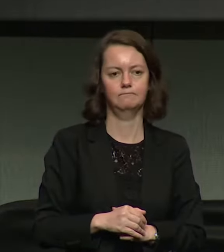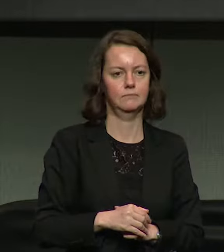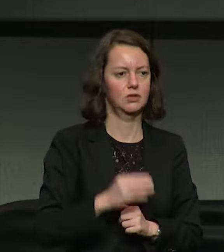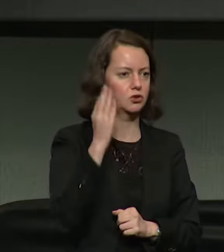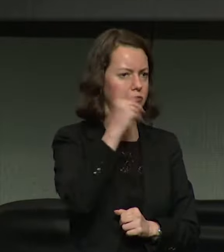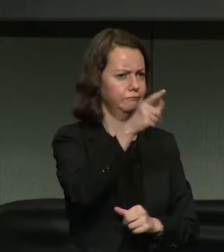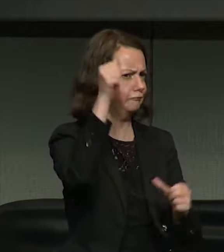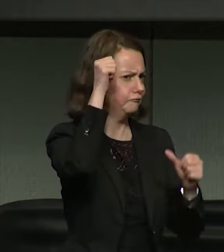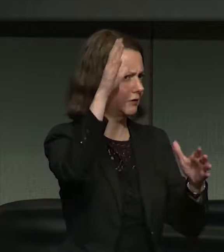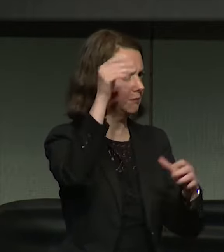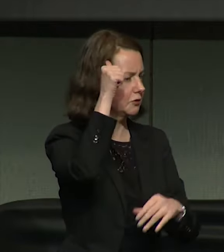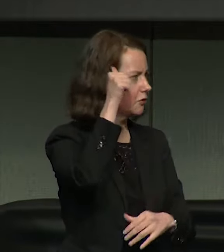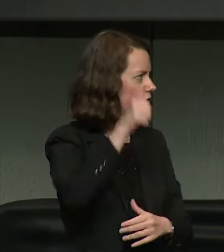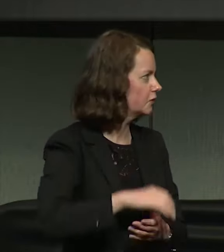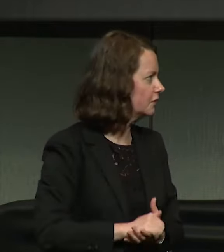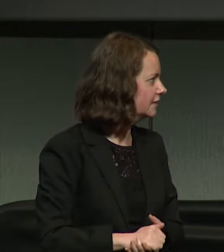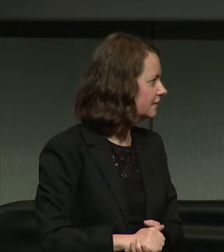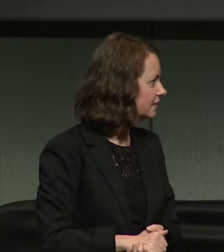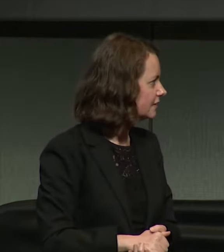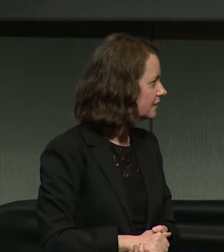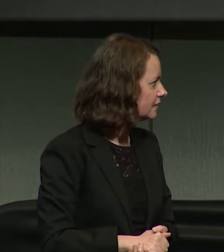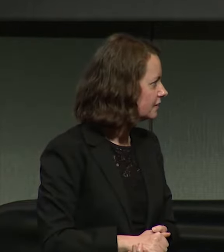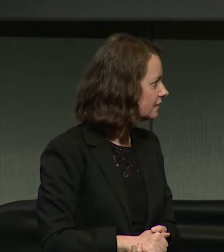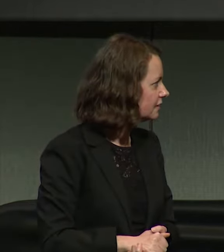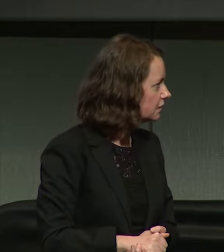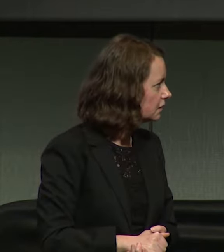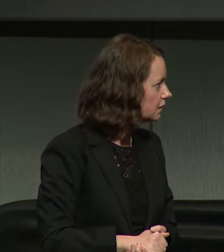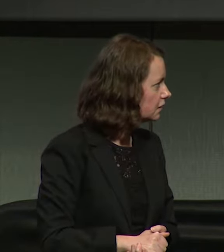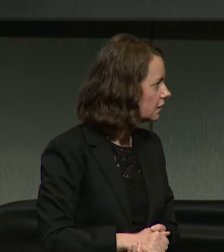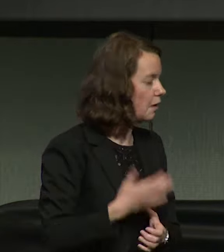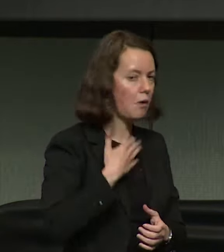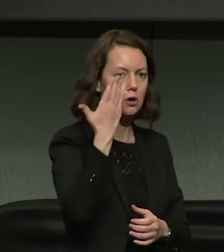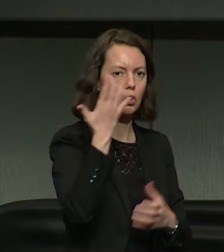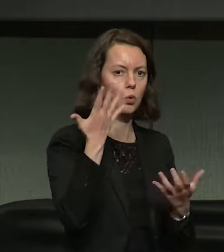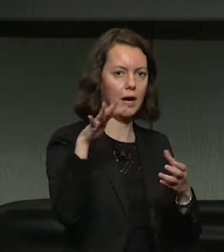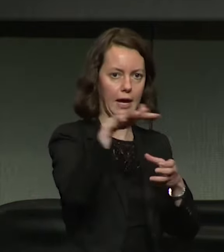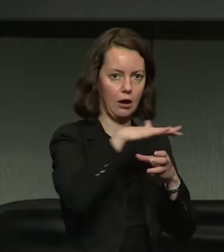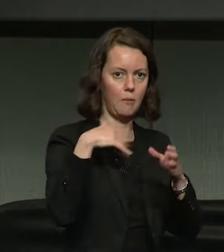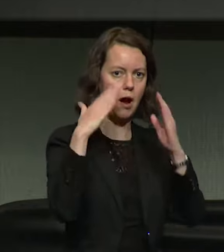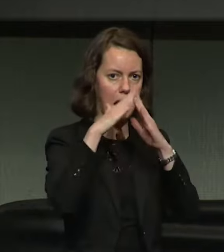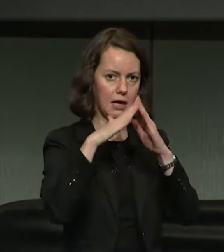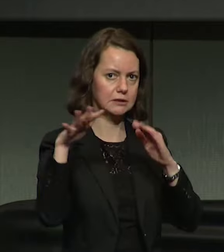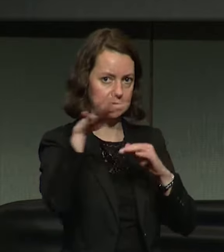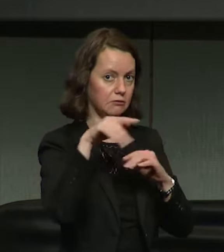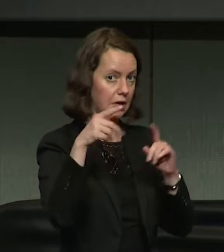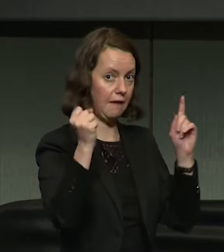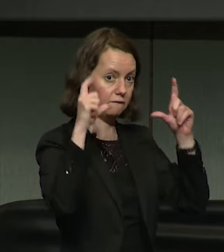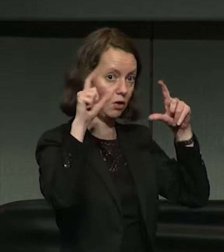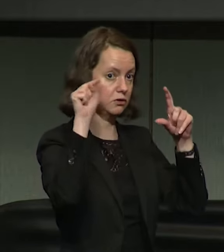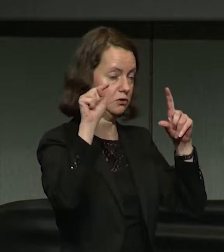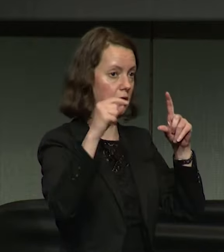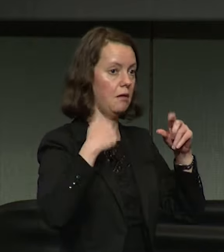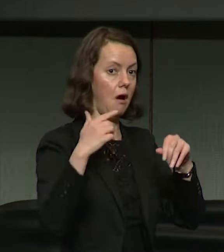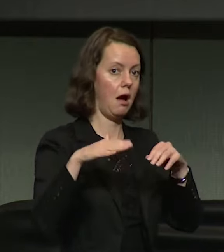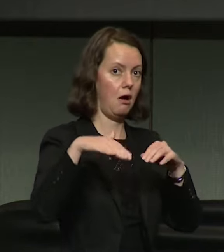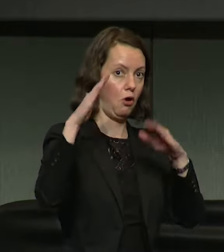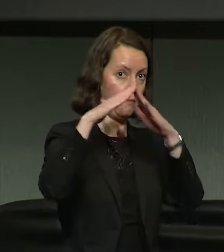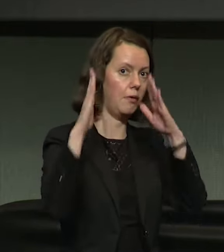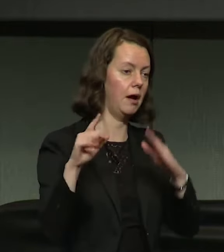seen that, right? Oh, it's quite delicious. Well, my school is kind of in that picture, and my house is in that picture, because the house that I grew up